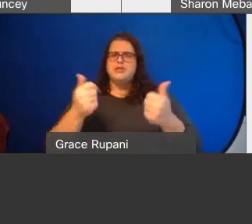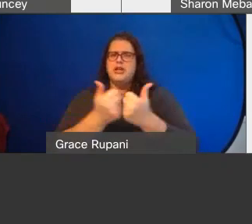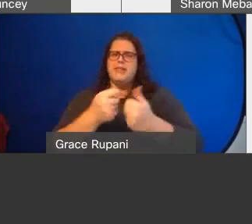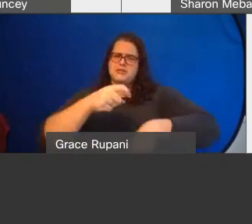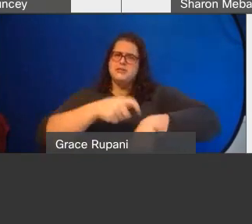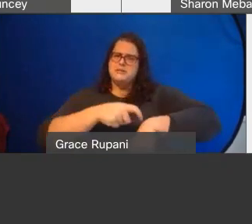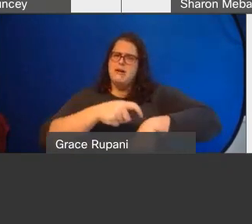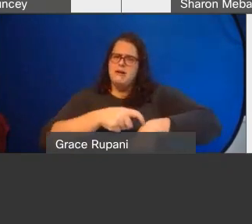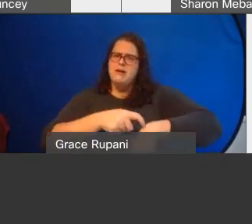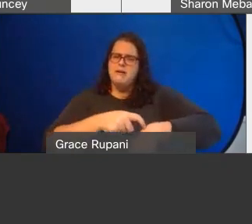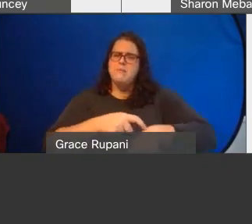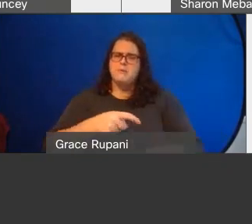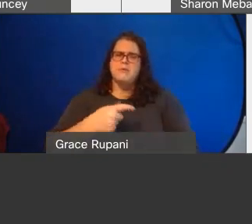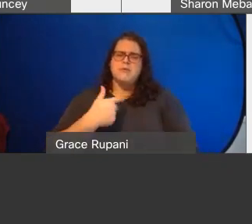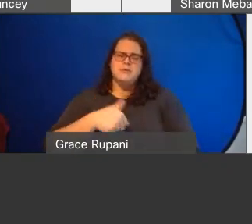our